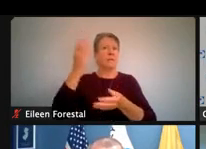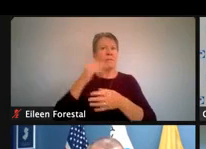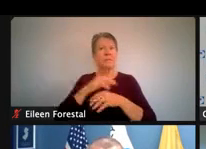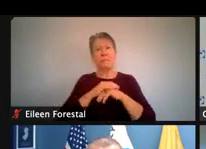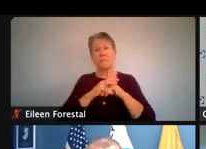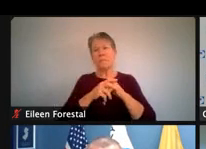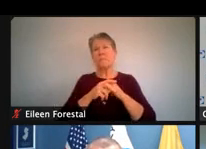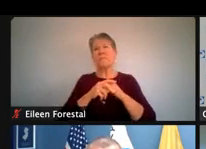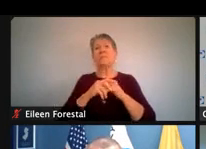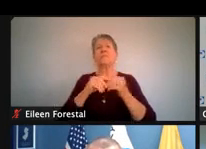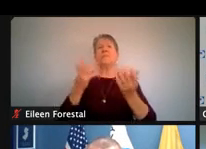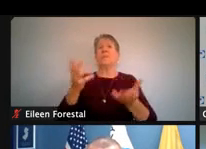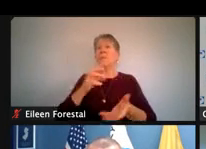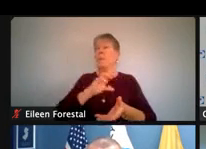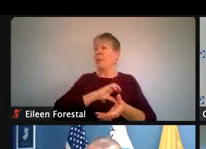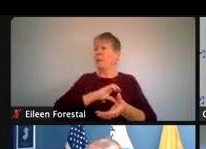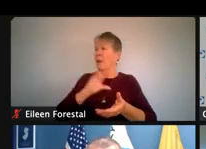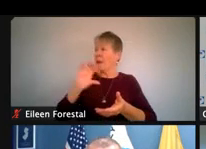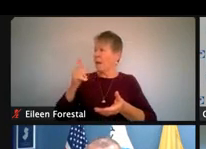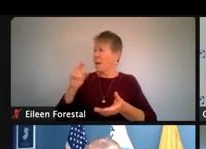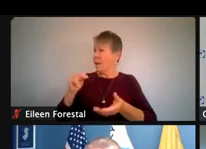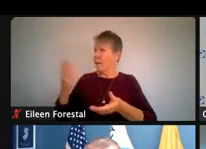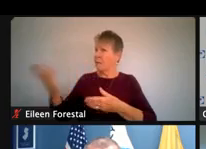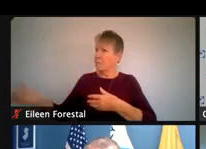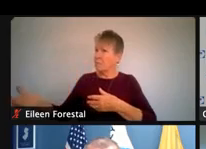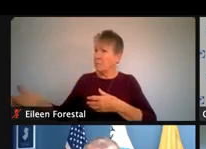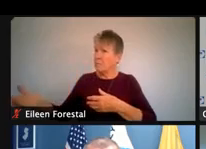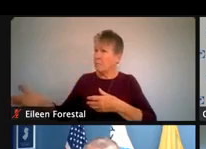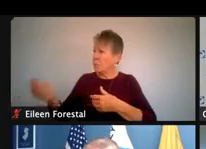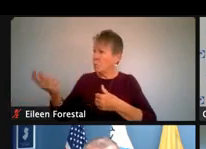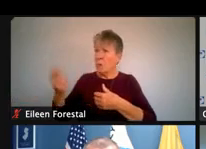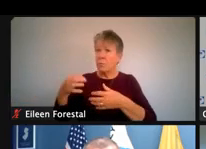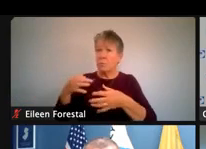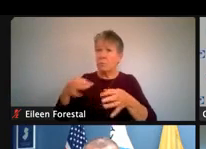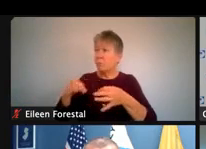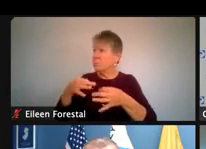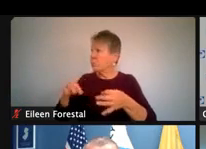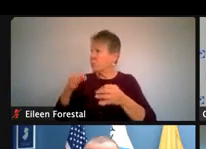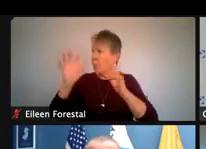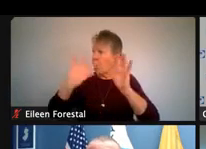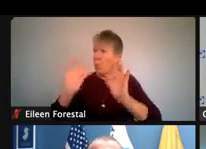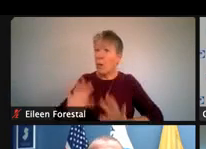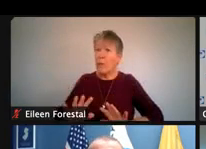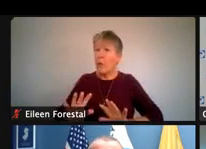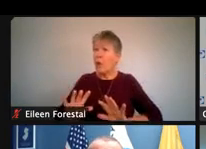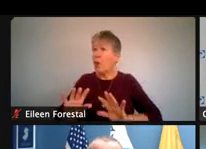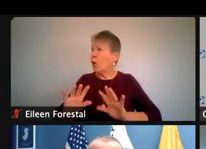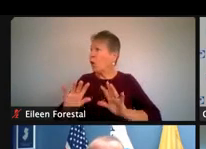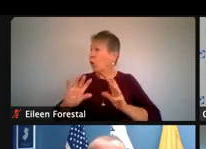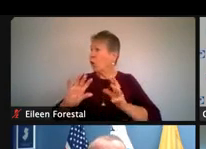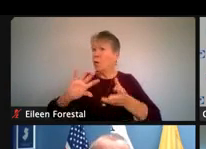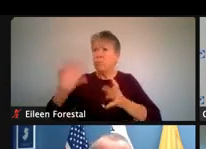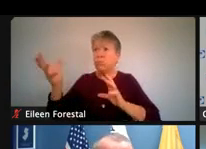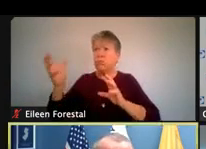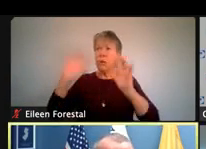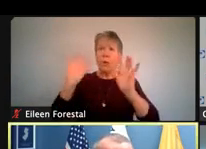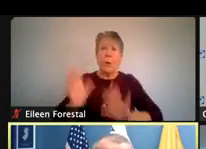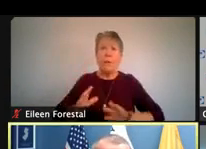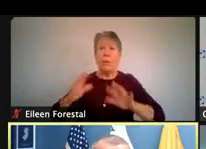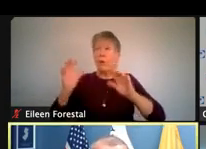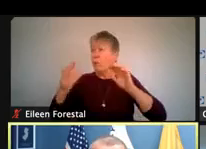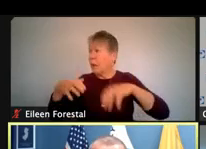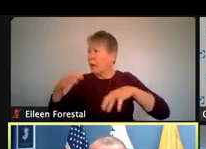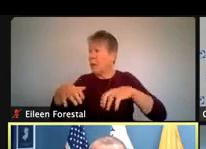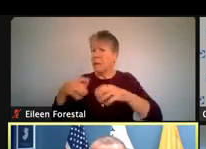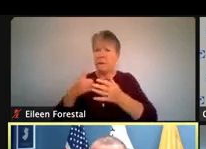weather, which I know is back on the radar here, at least for potentially later this week? Welcome. Thank you. Thank you, Governor.